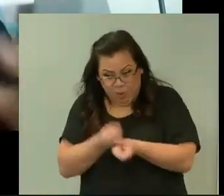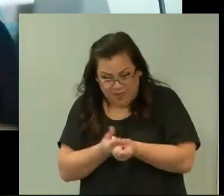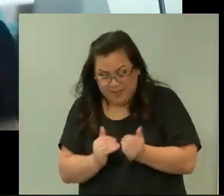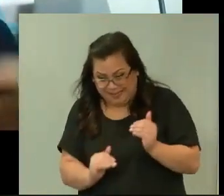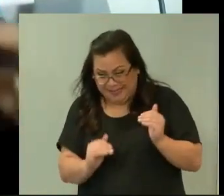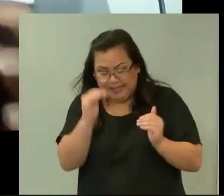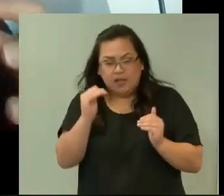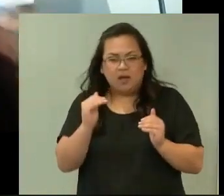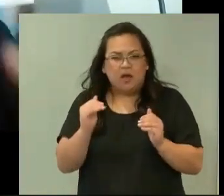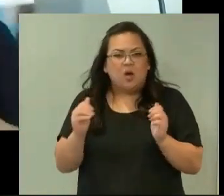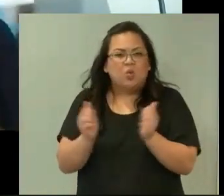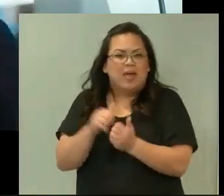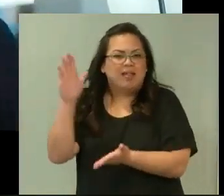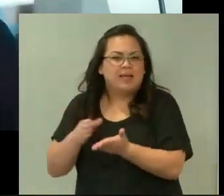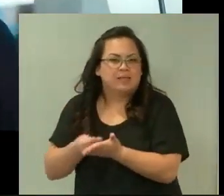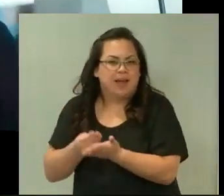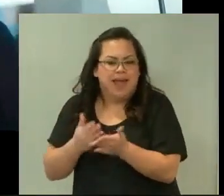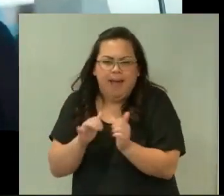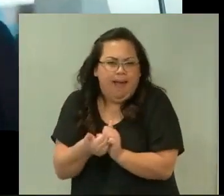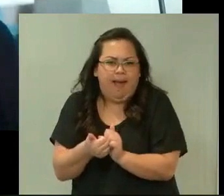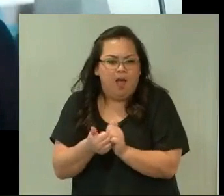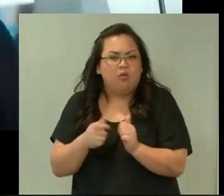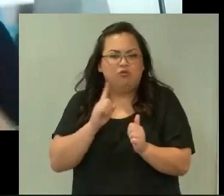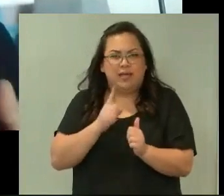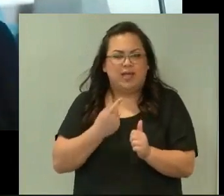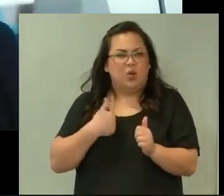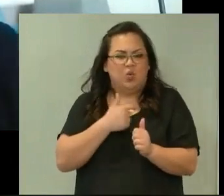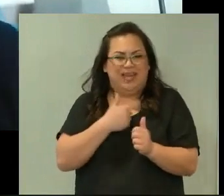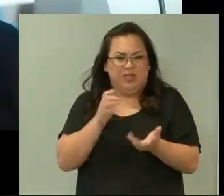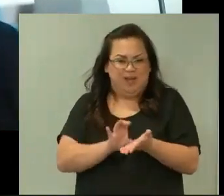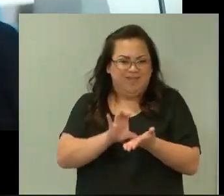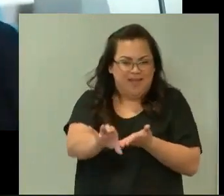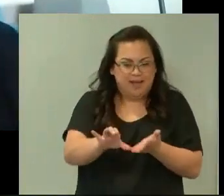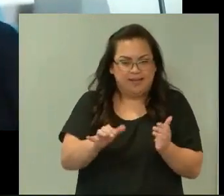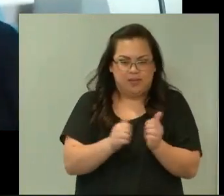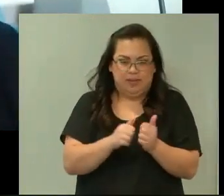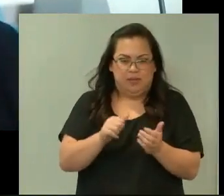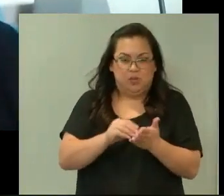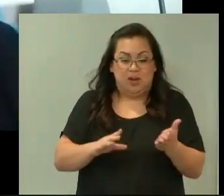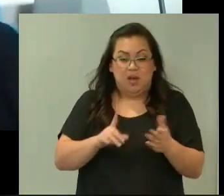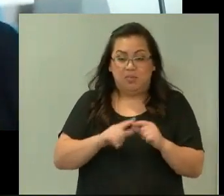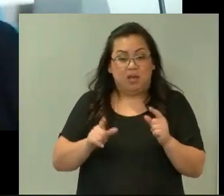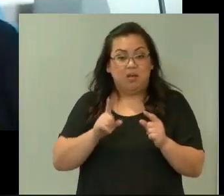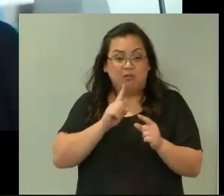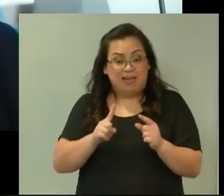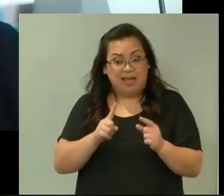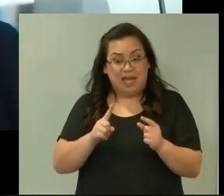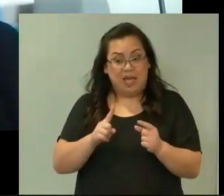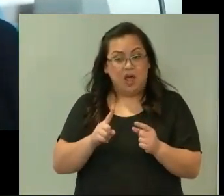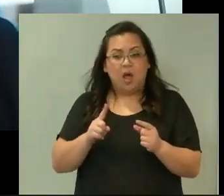a major investment in our students, where our students become the priority of this